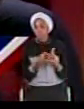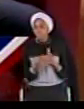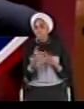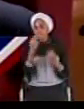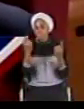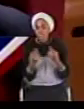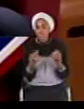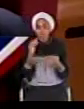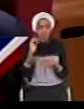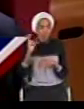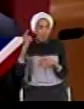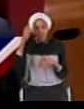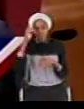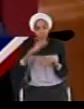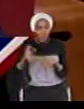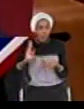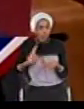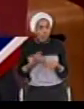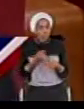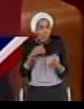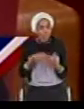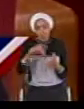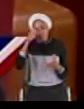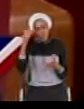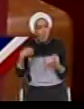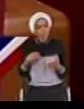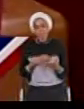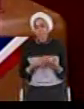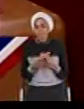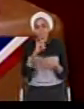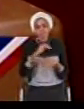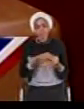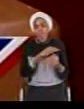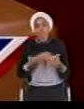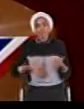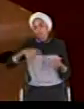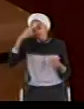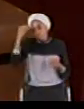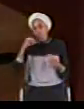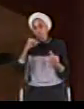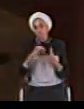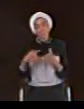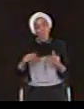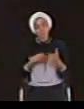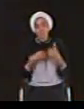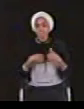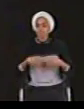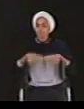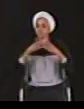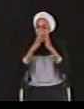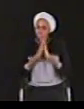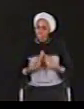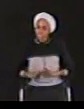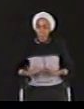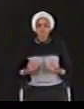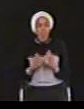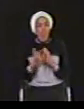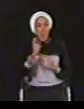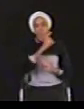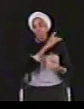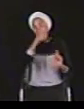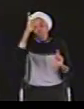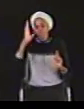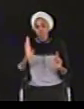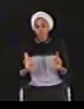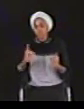because we believed in Christ. It says, because of that, we have peace with God through our Lord